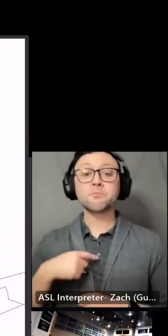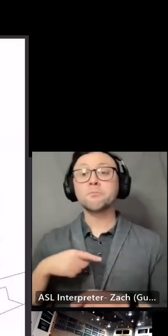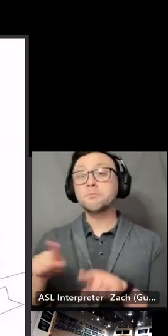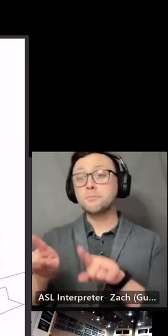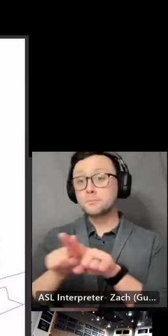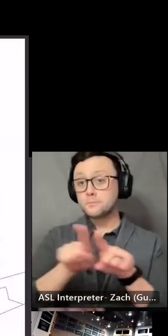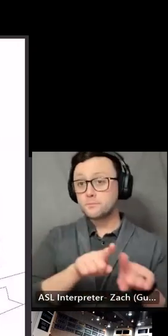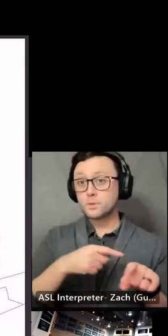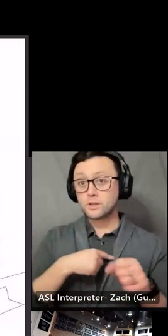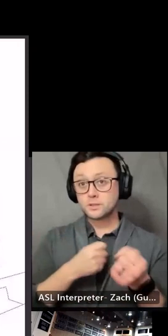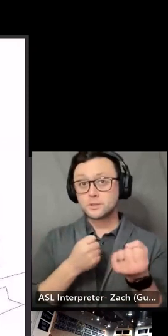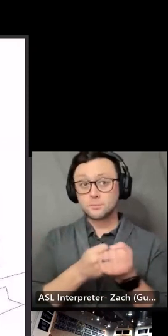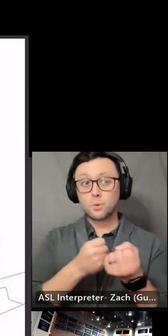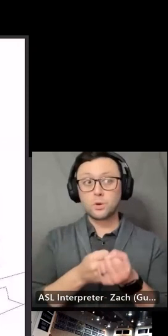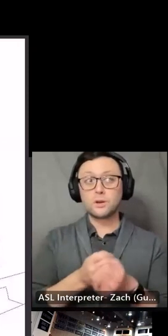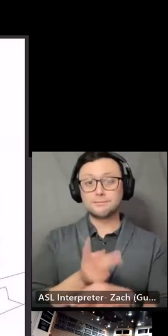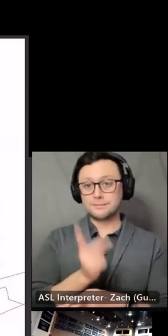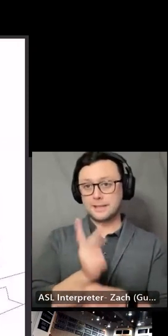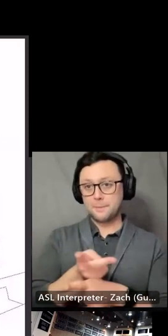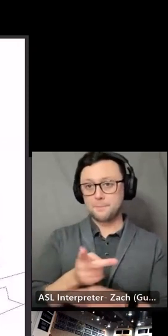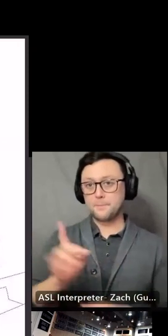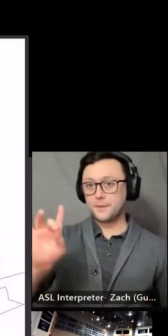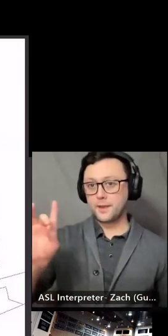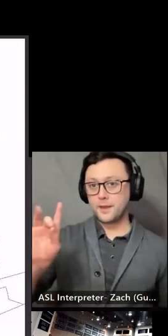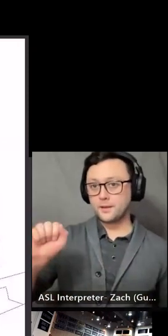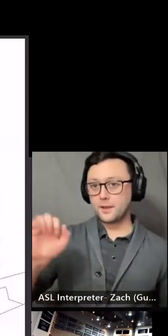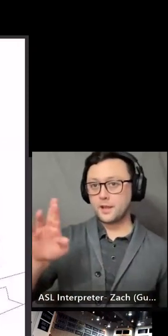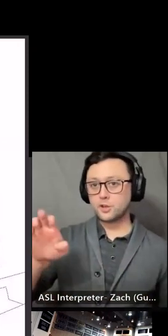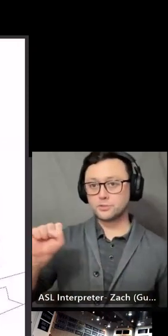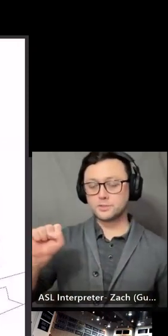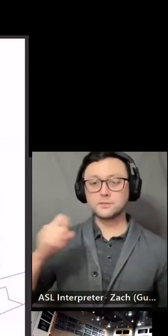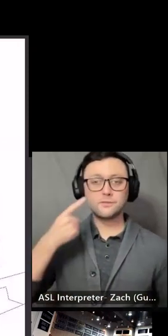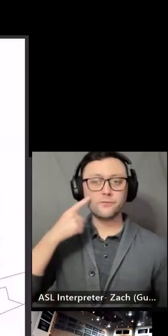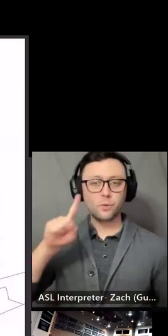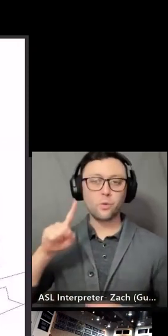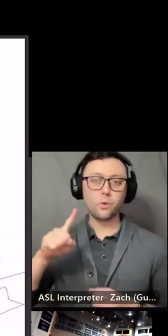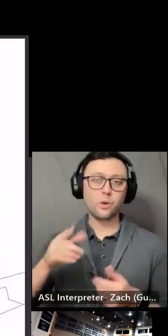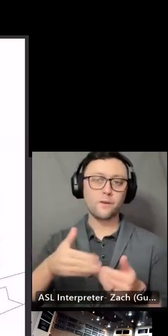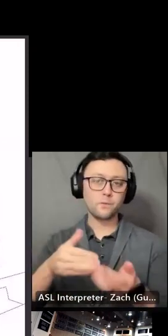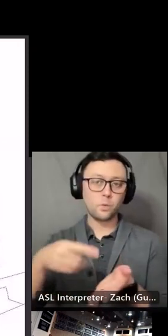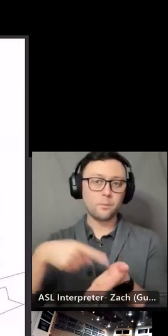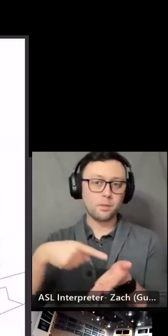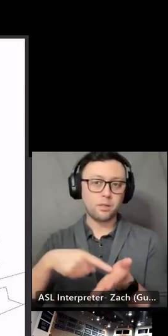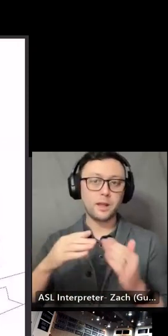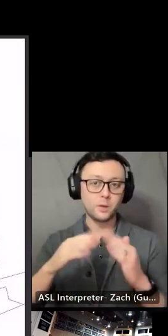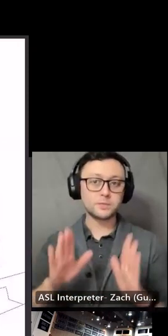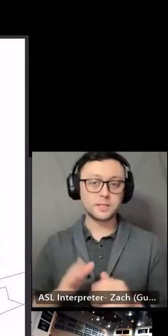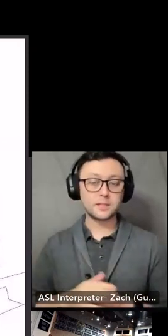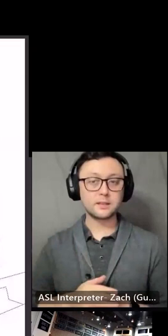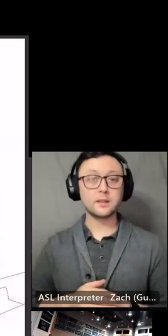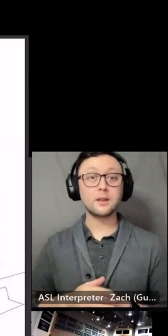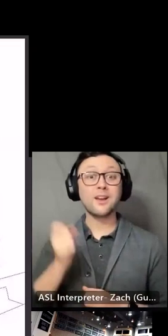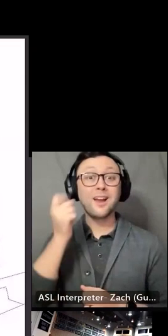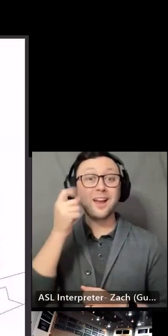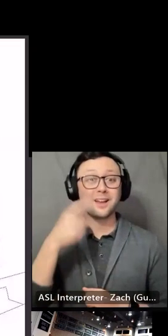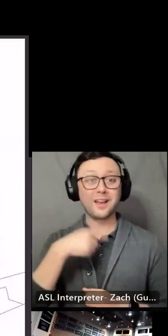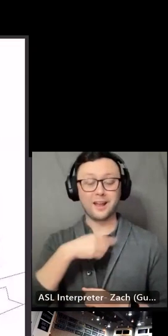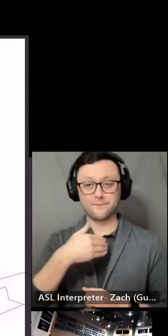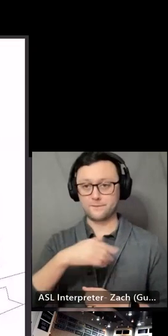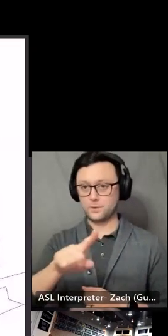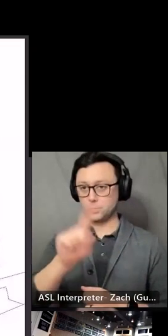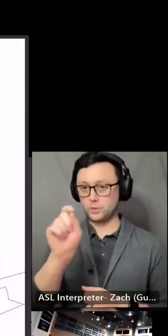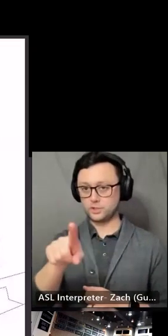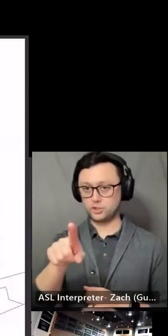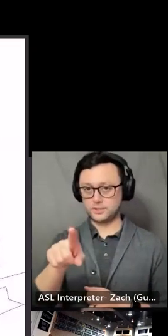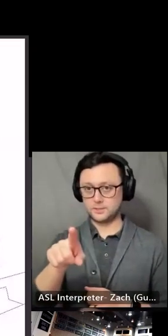support keeping the 8 acres for affordable housing in the Arborway plan. But I have a question in addition,